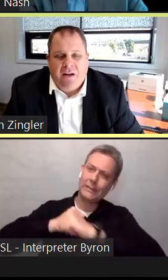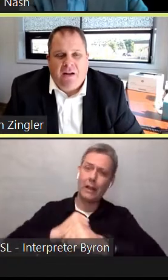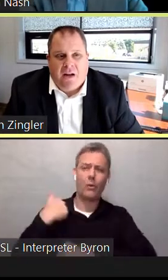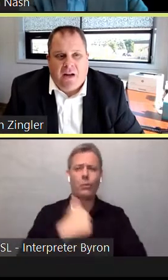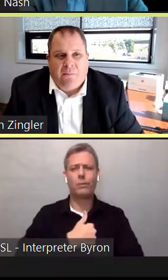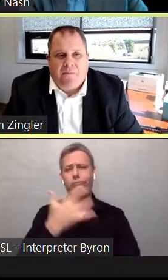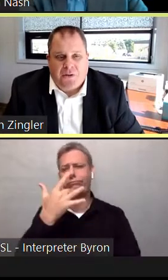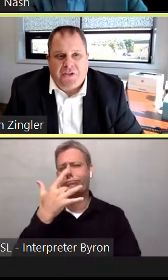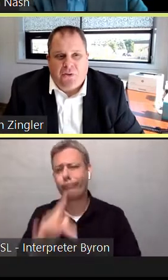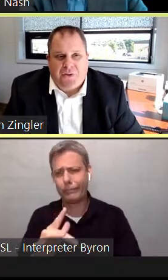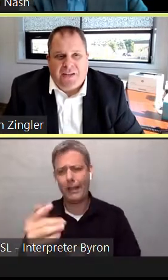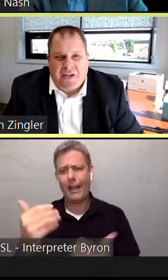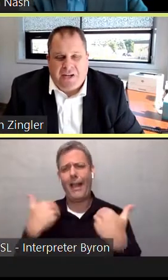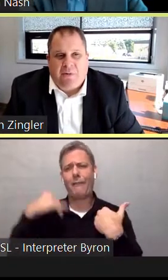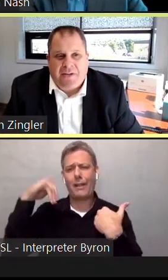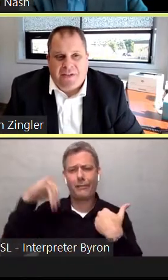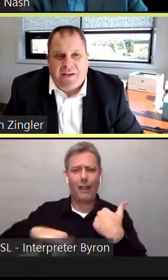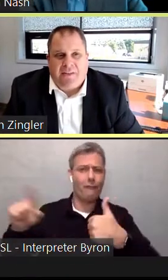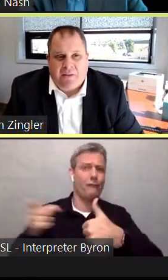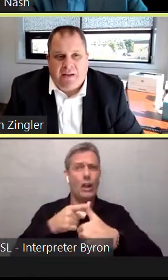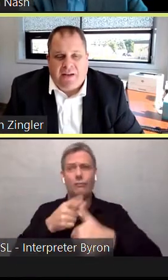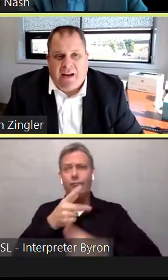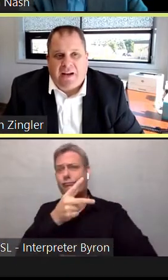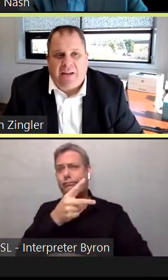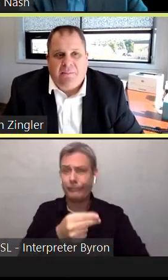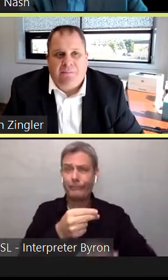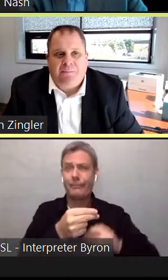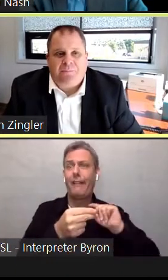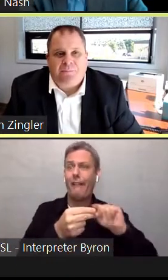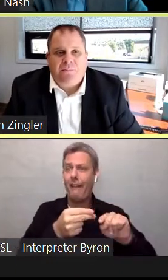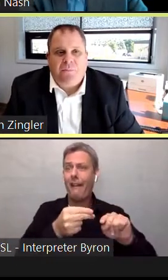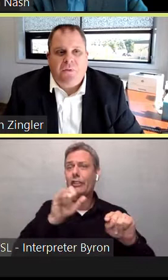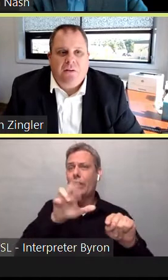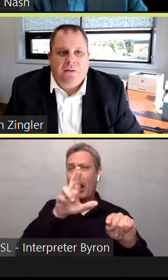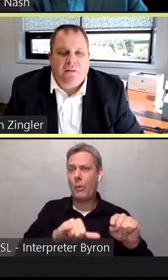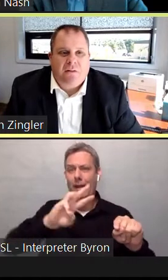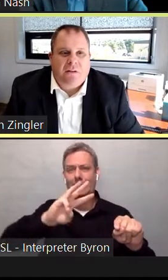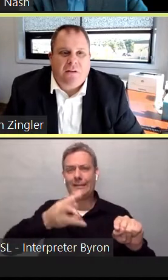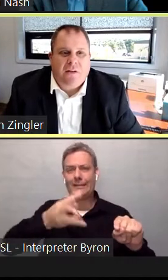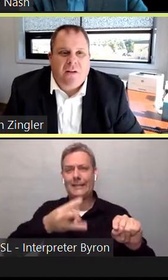that first dose on January 6th in Connecticut.